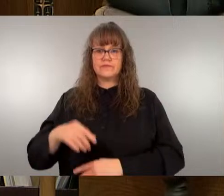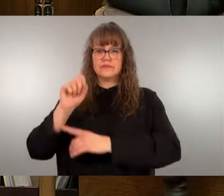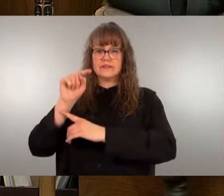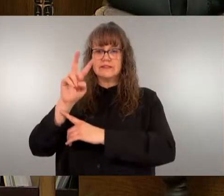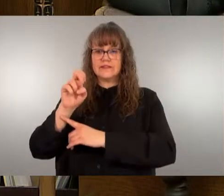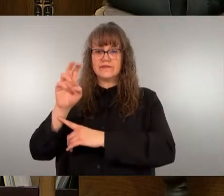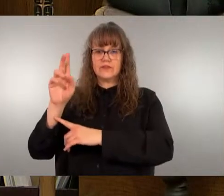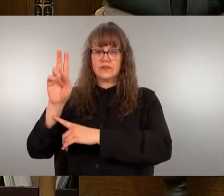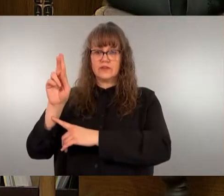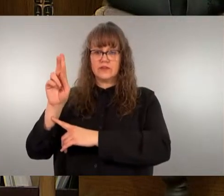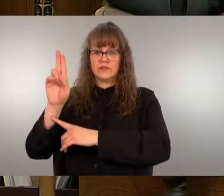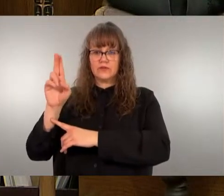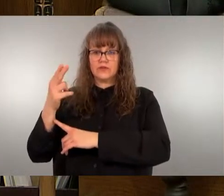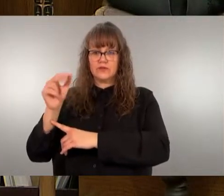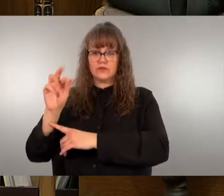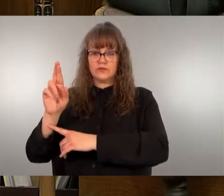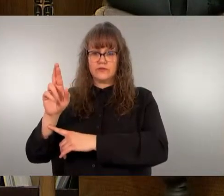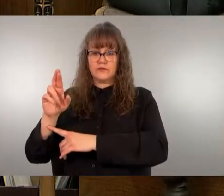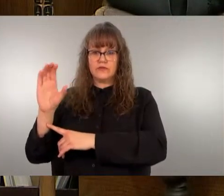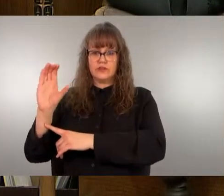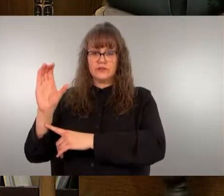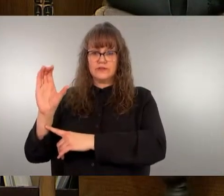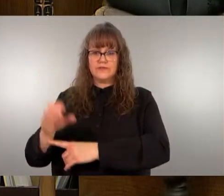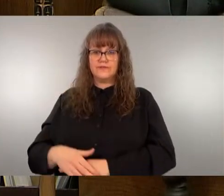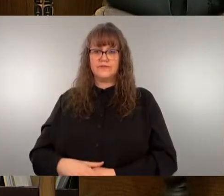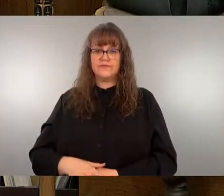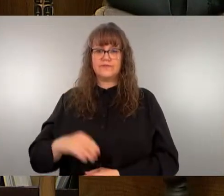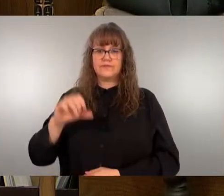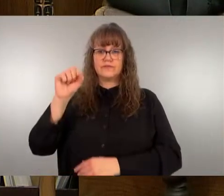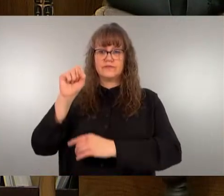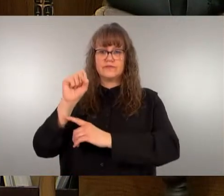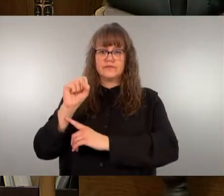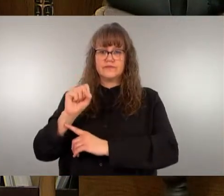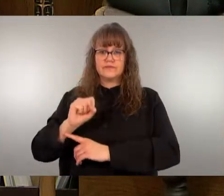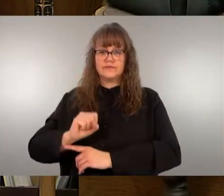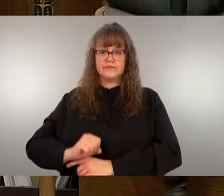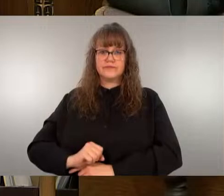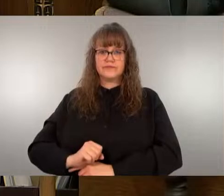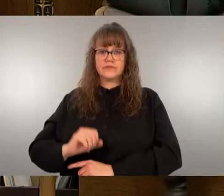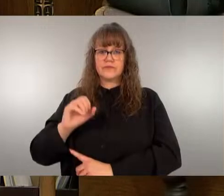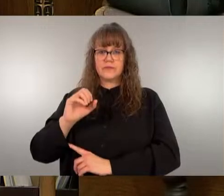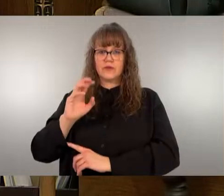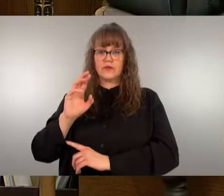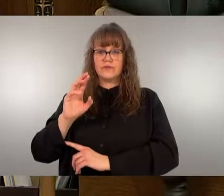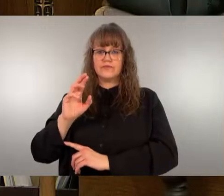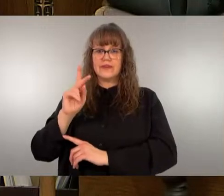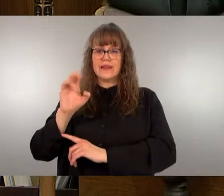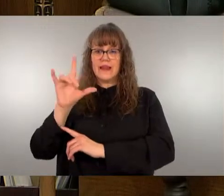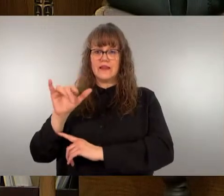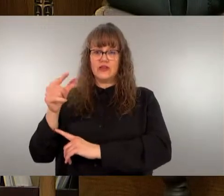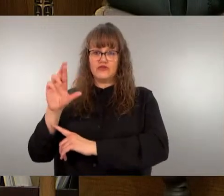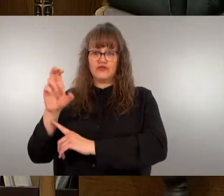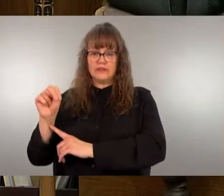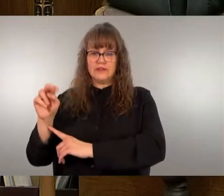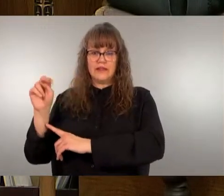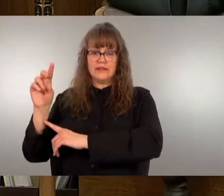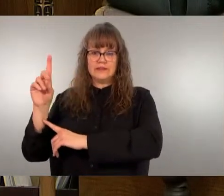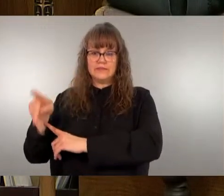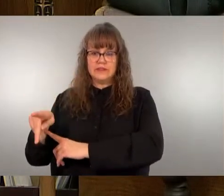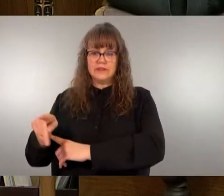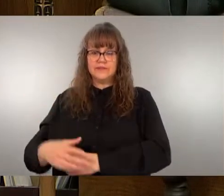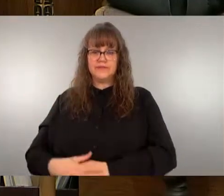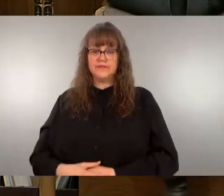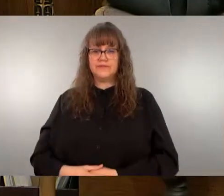BC. Richmond Steveston, Kelly Green, BC NDP. Saanich North and the Islands,